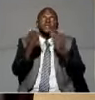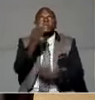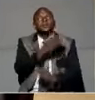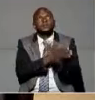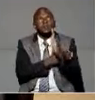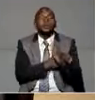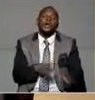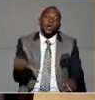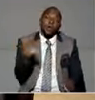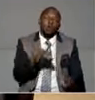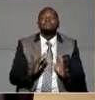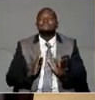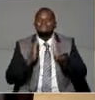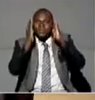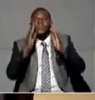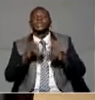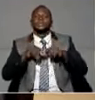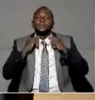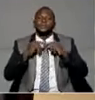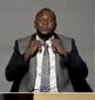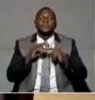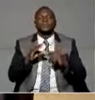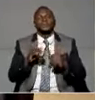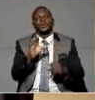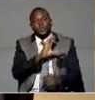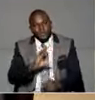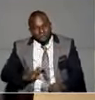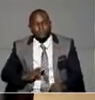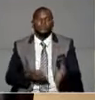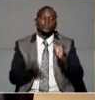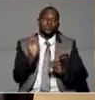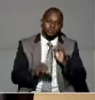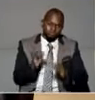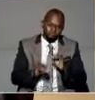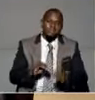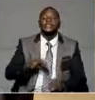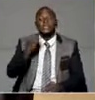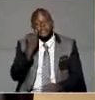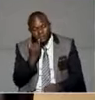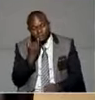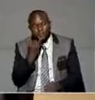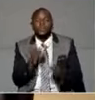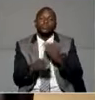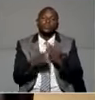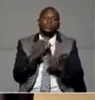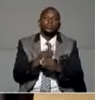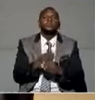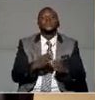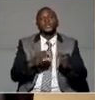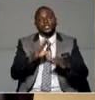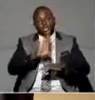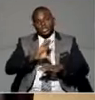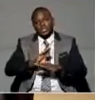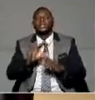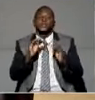thank all the bishops, all the clergy, all the Christians who contributed generously towards the completion of Church House, and